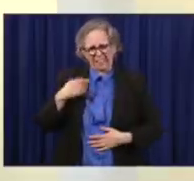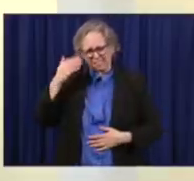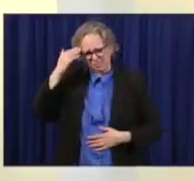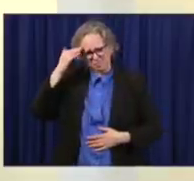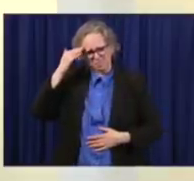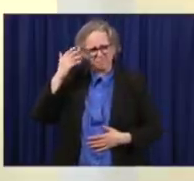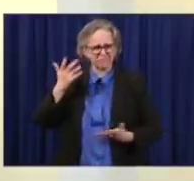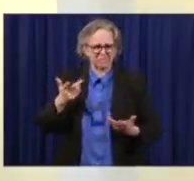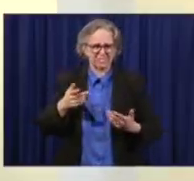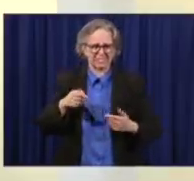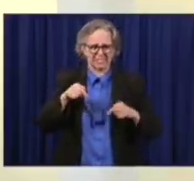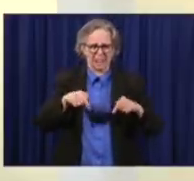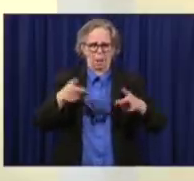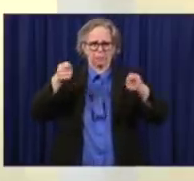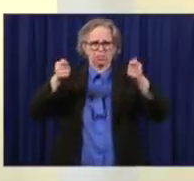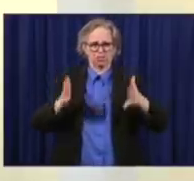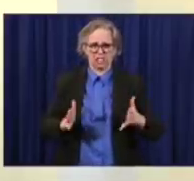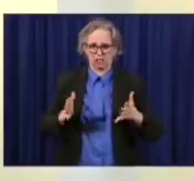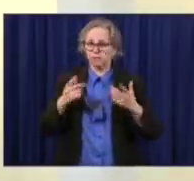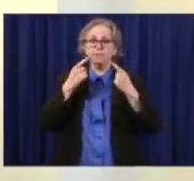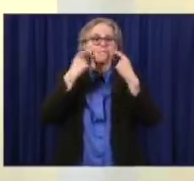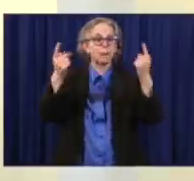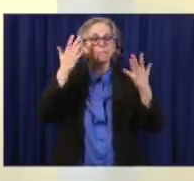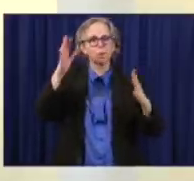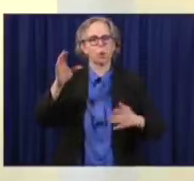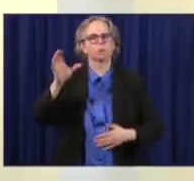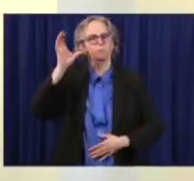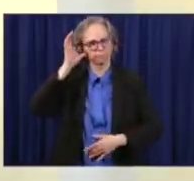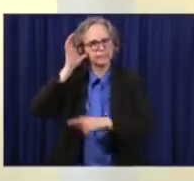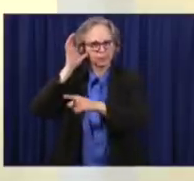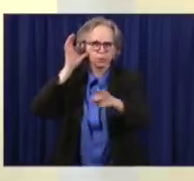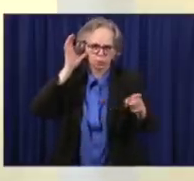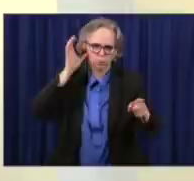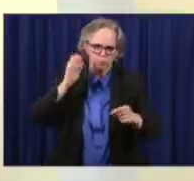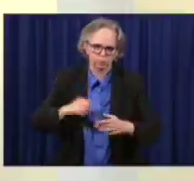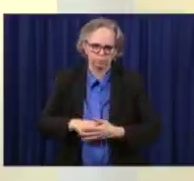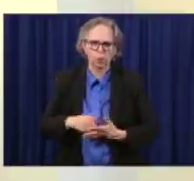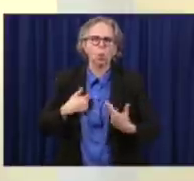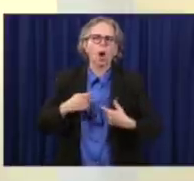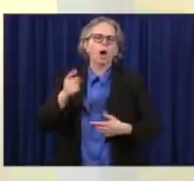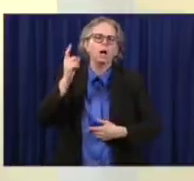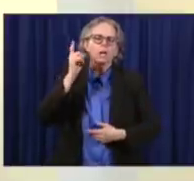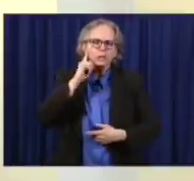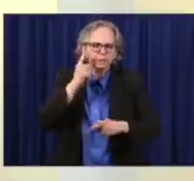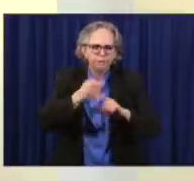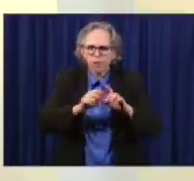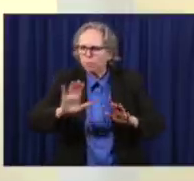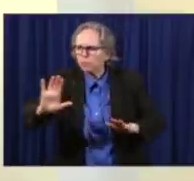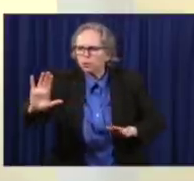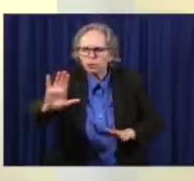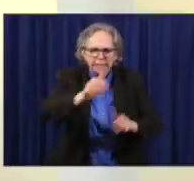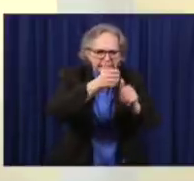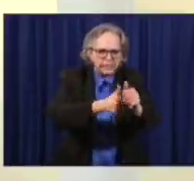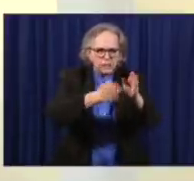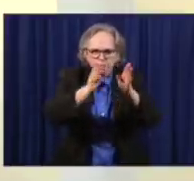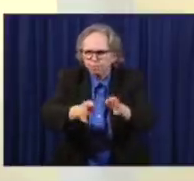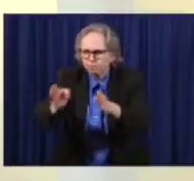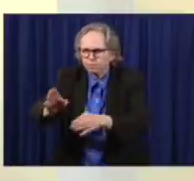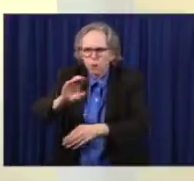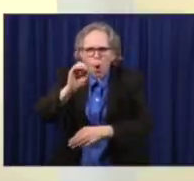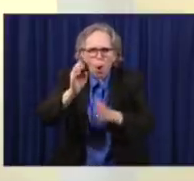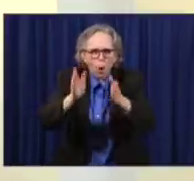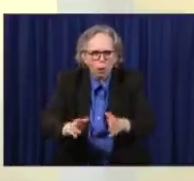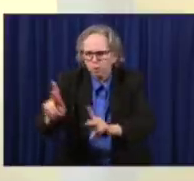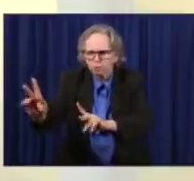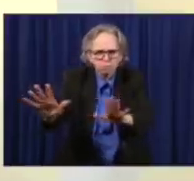about, is that their goal is to listen and hear every Ohioan. And I think one of the things that stood out to me